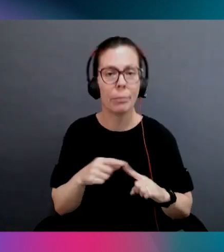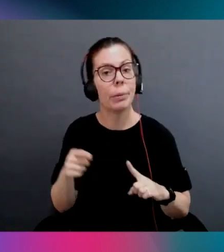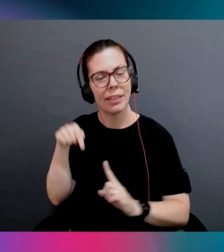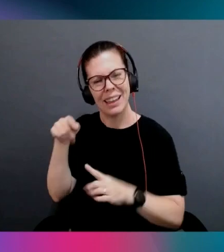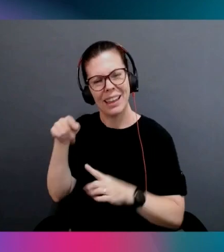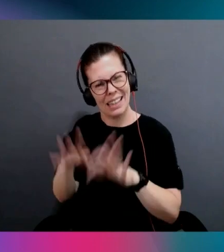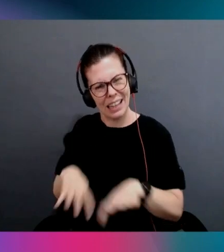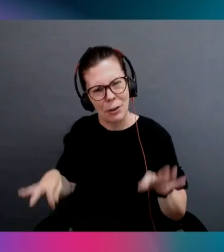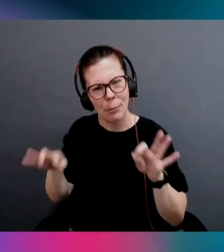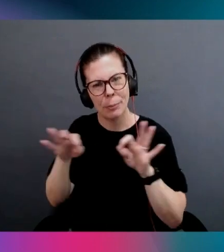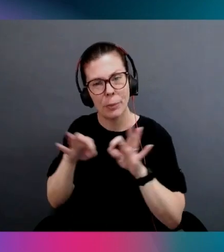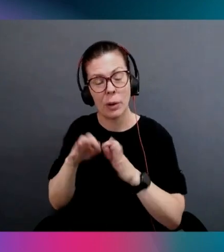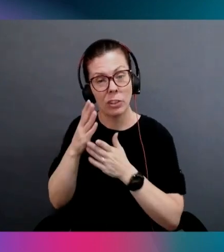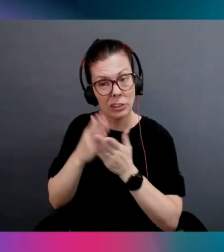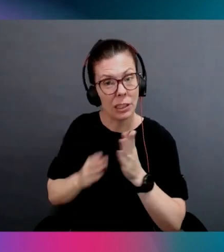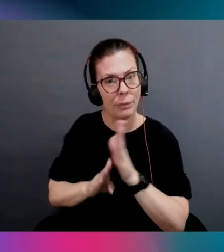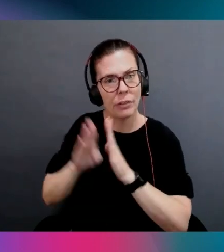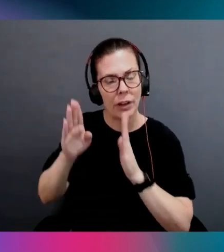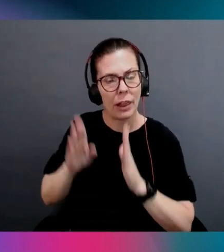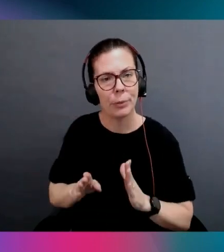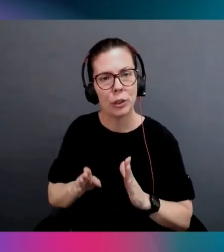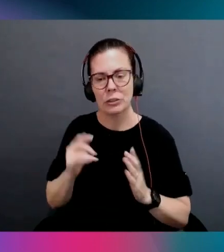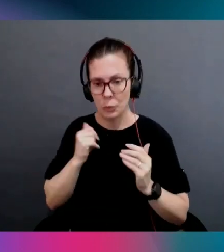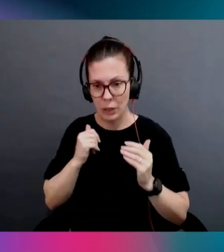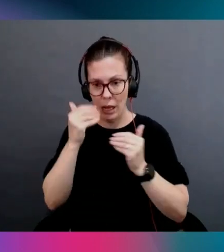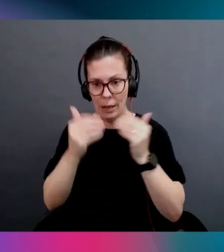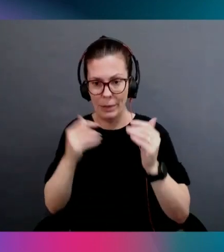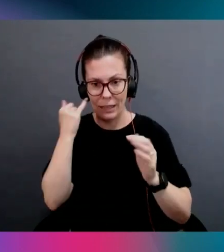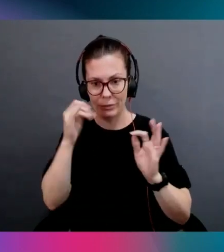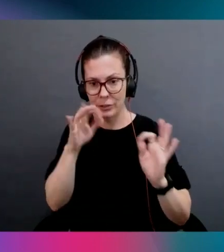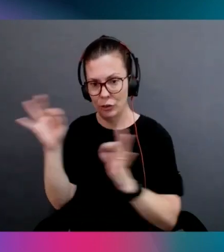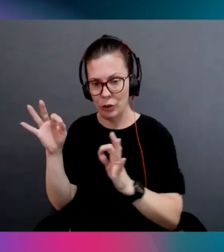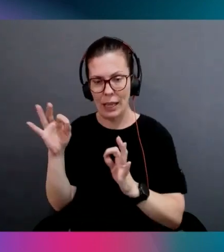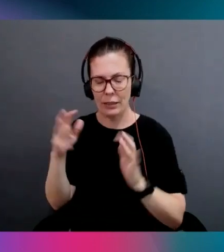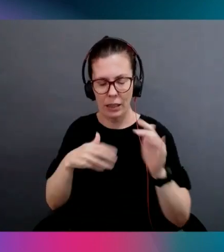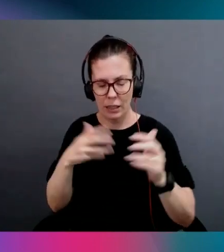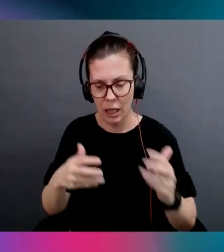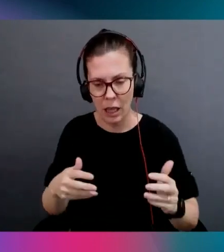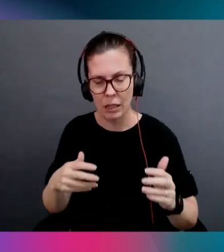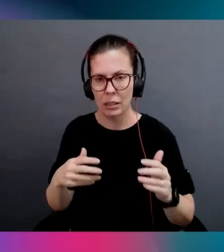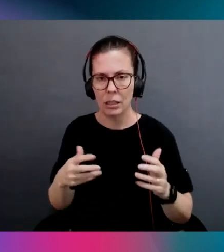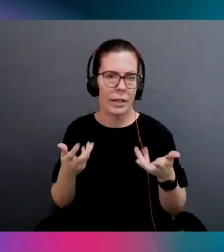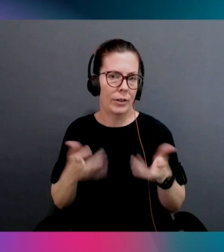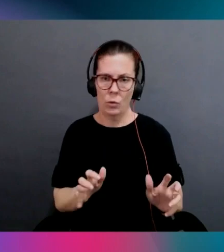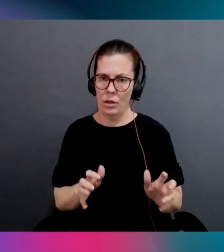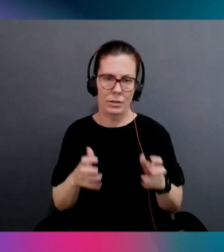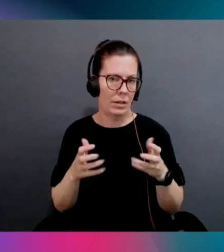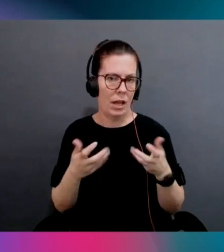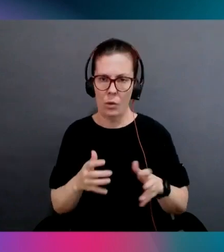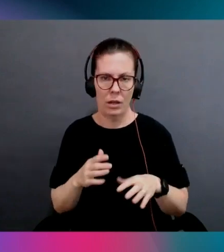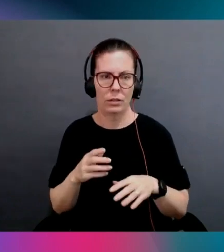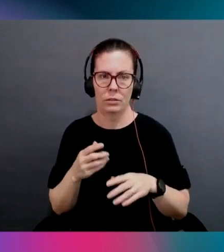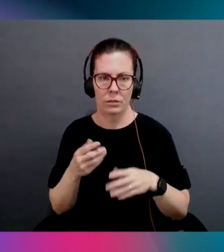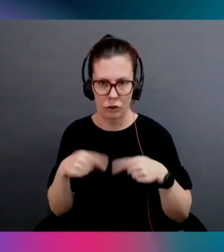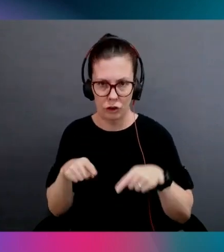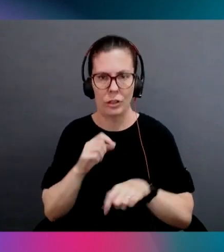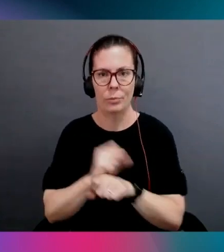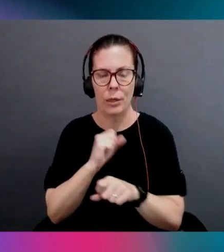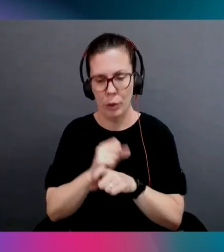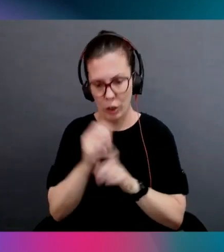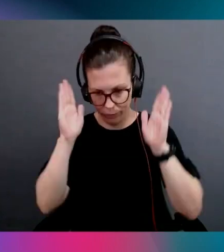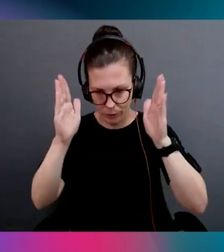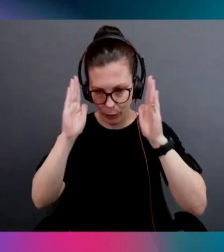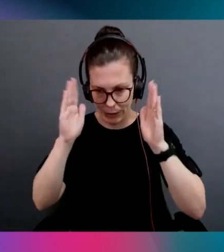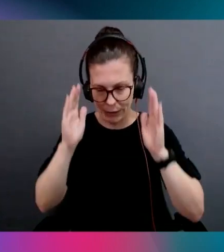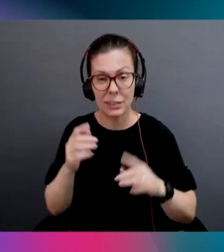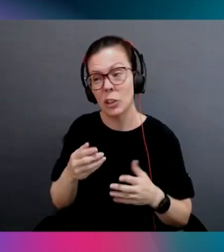important to some devs that anything that is distracting, like I don't want it once I get in this flow. It's cool that you've put in that option